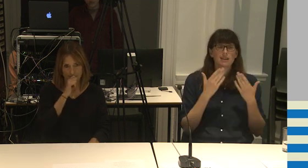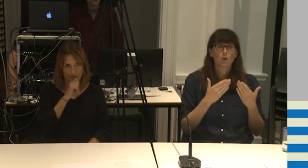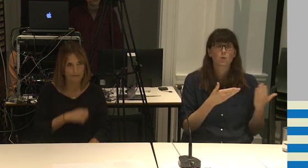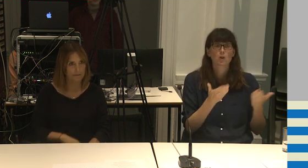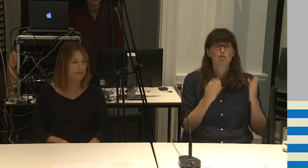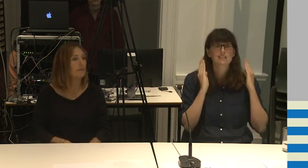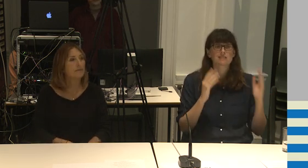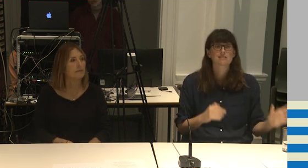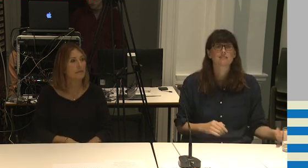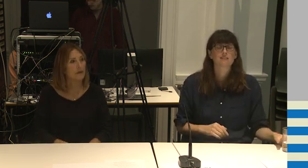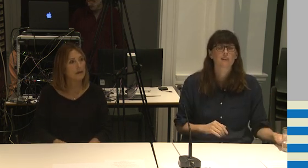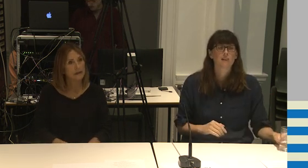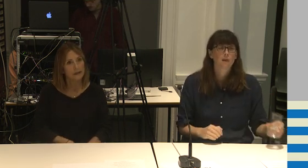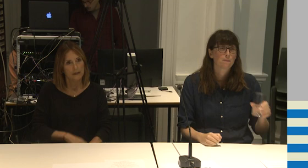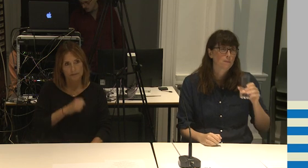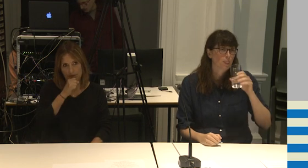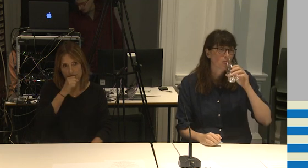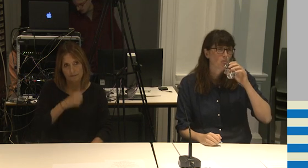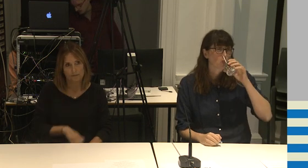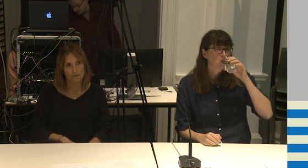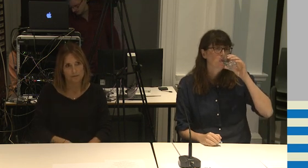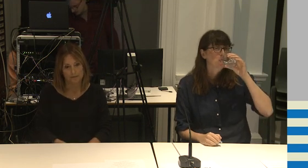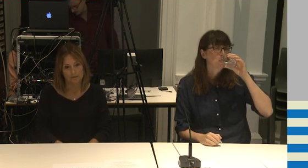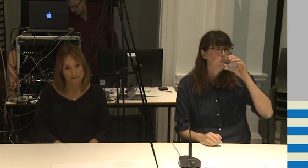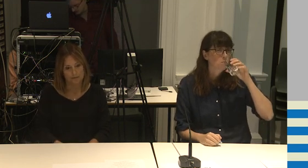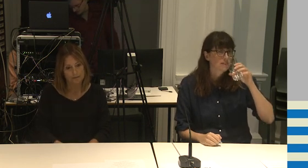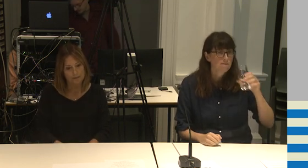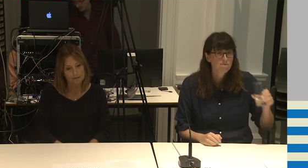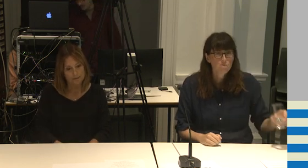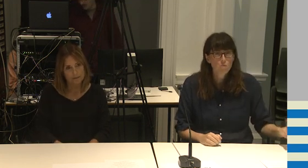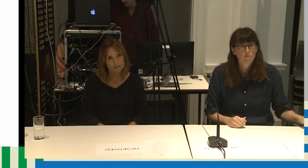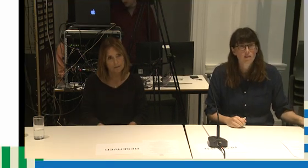I will now hand over to Chris for the first presentation. Thank you.